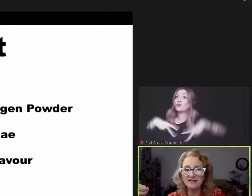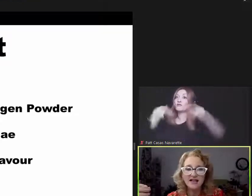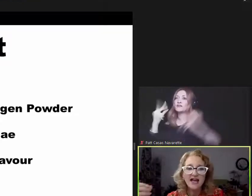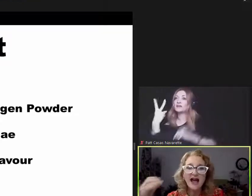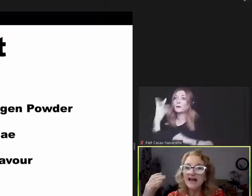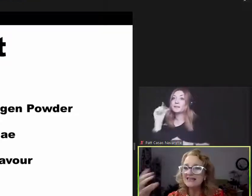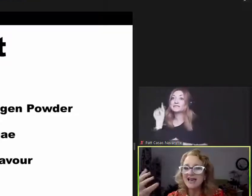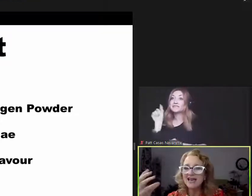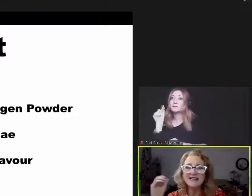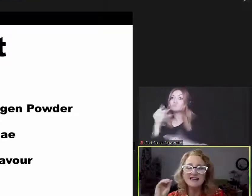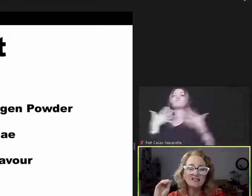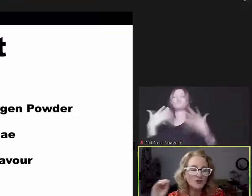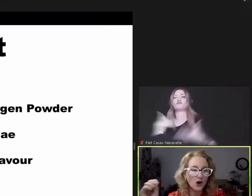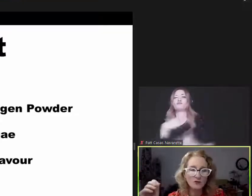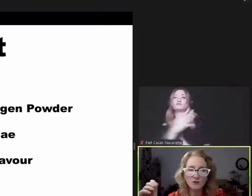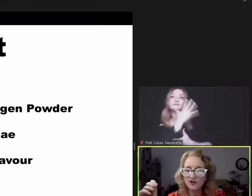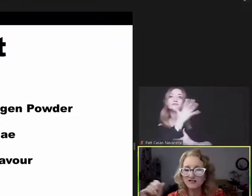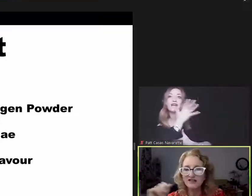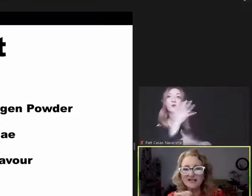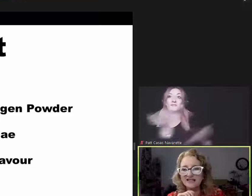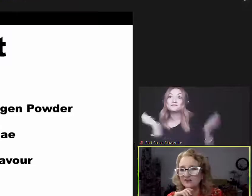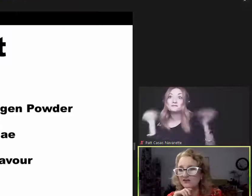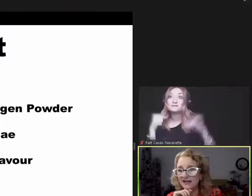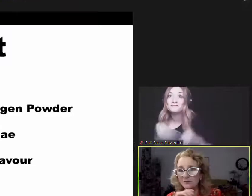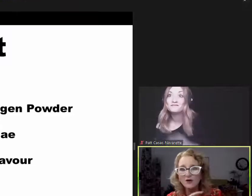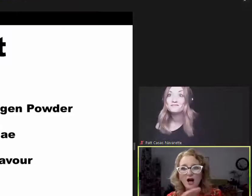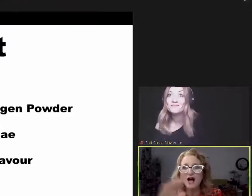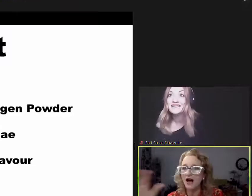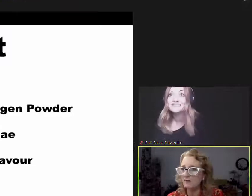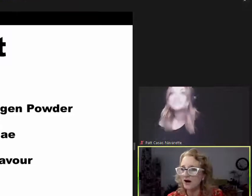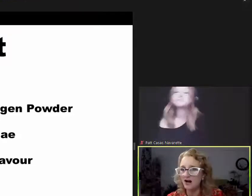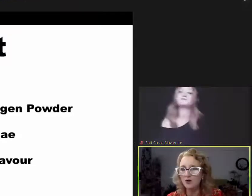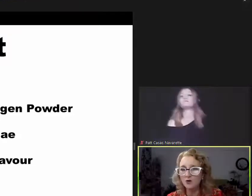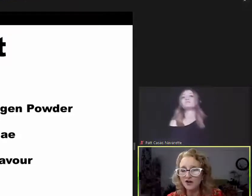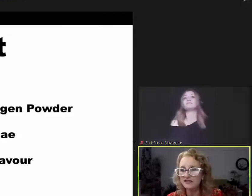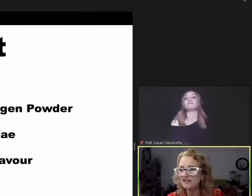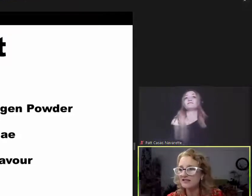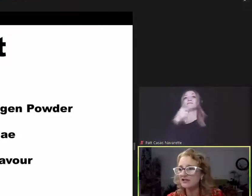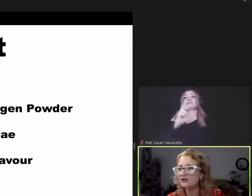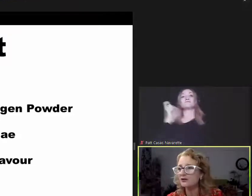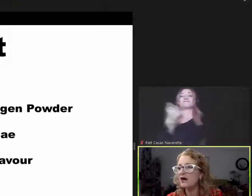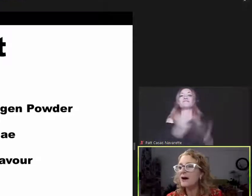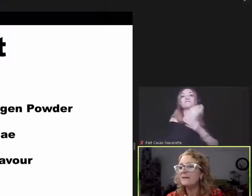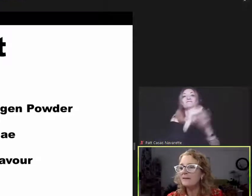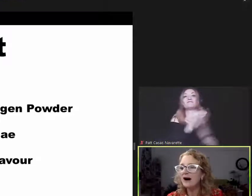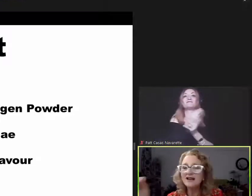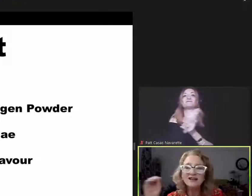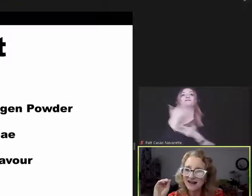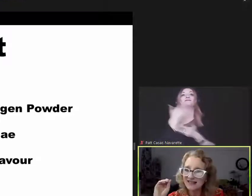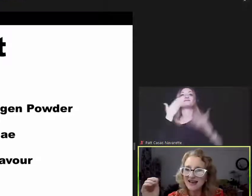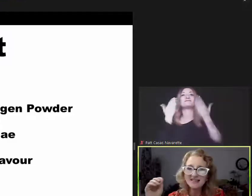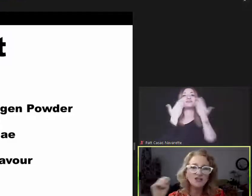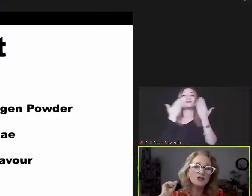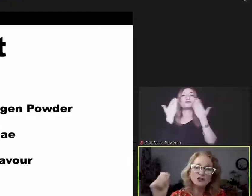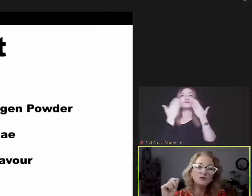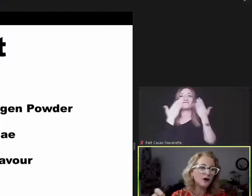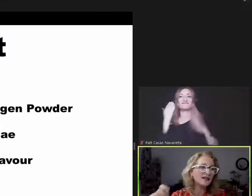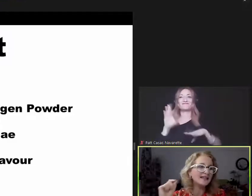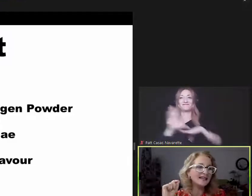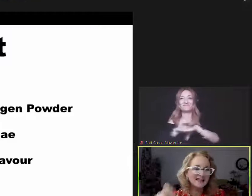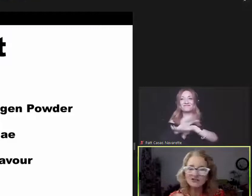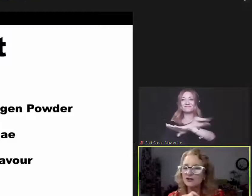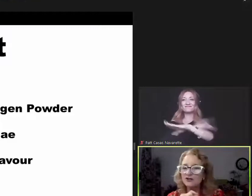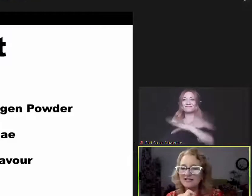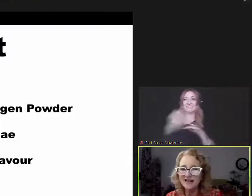nutrients. Again, it's not a product that is available across the EU, but again, you